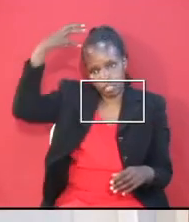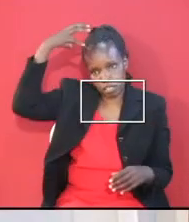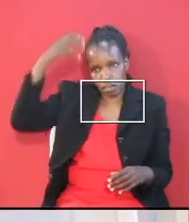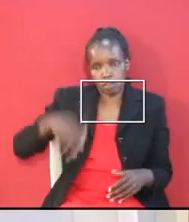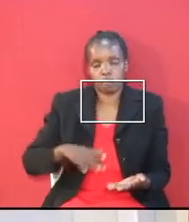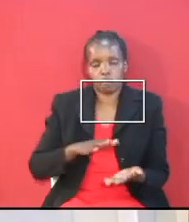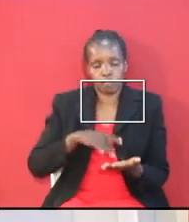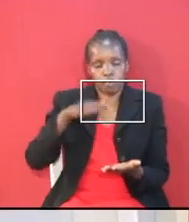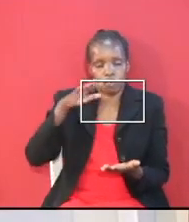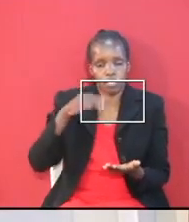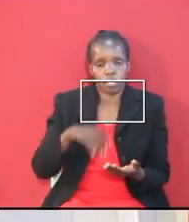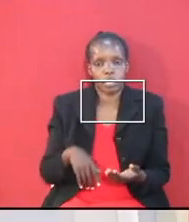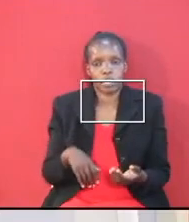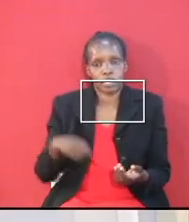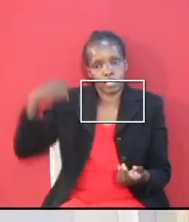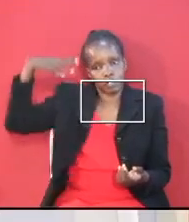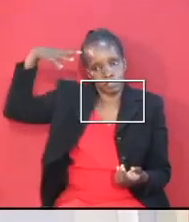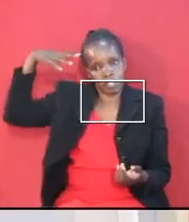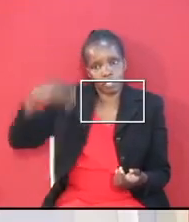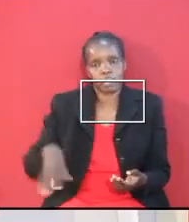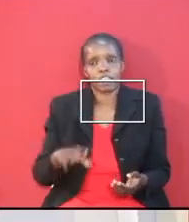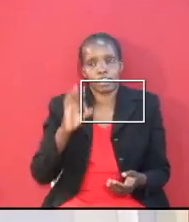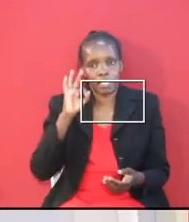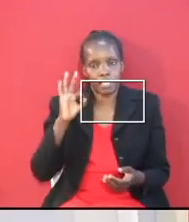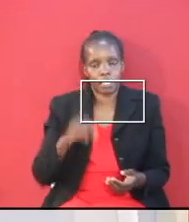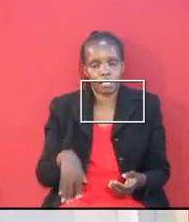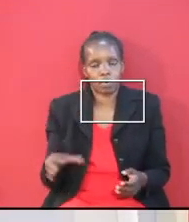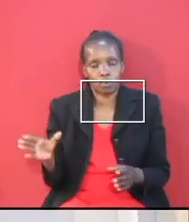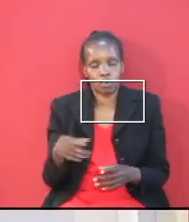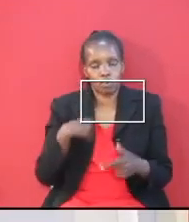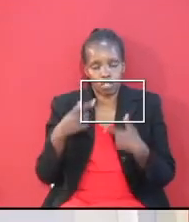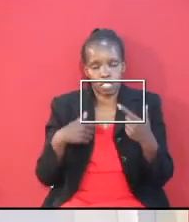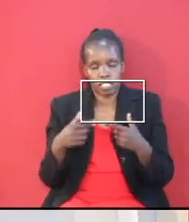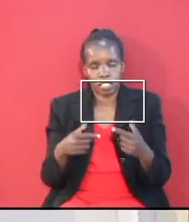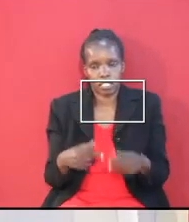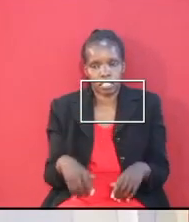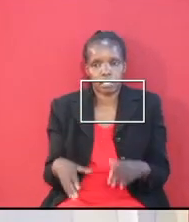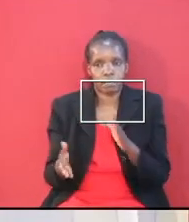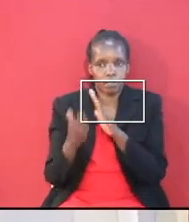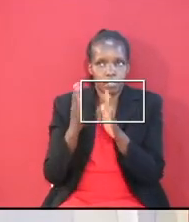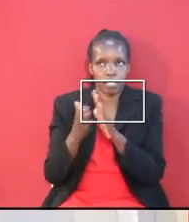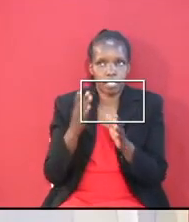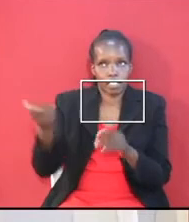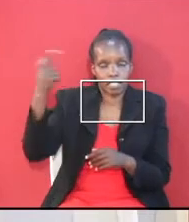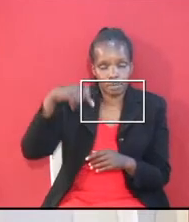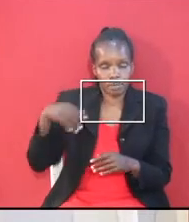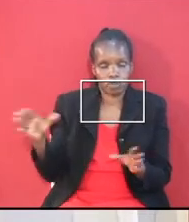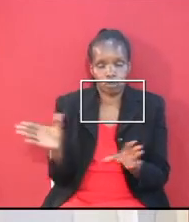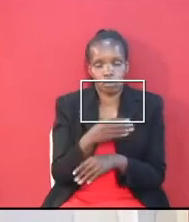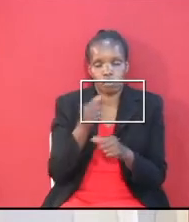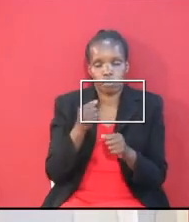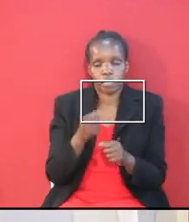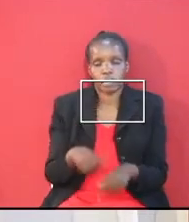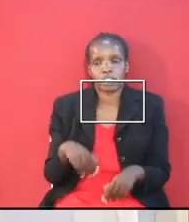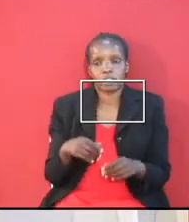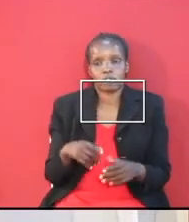glory. Revelation 3, 11. Hold firm. Behold, I'm coming quickly. Hold fast what you have,